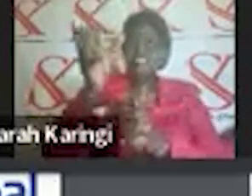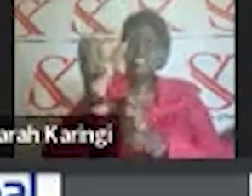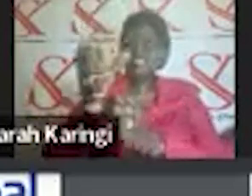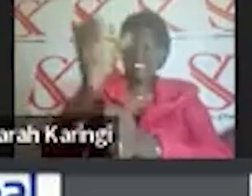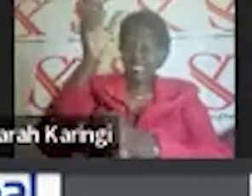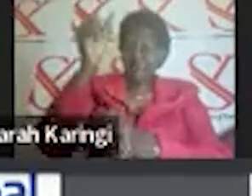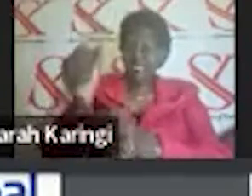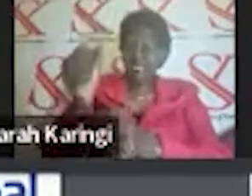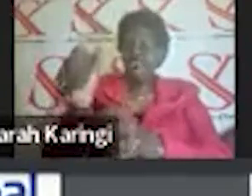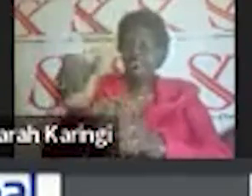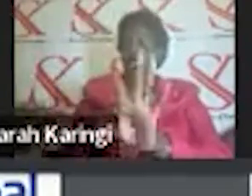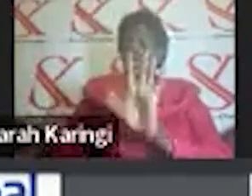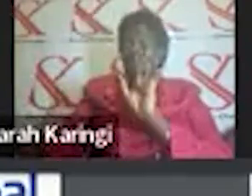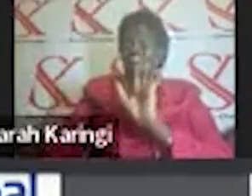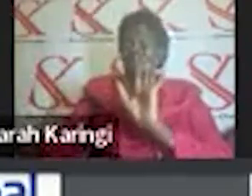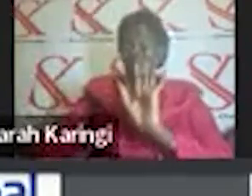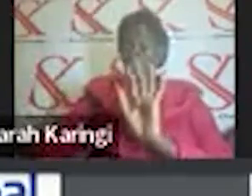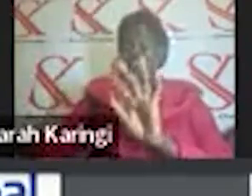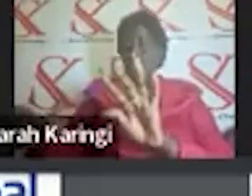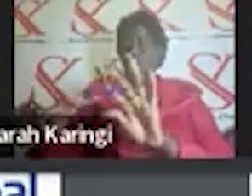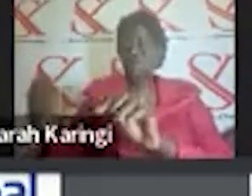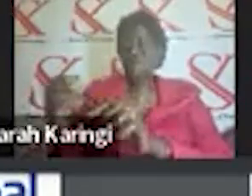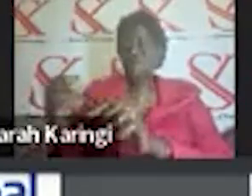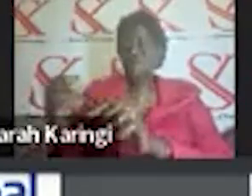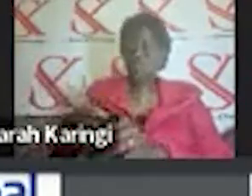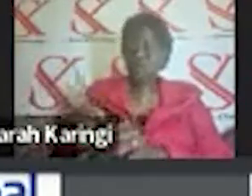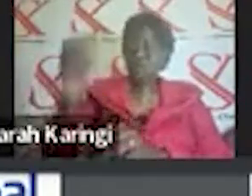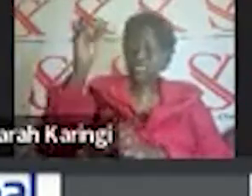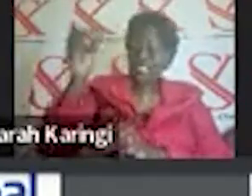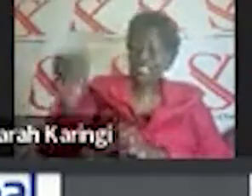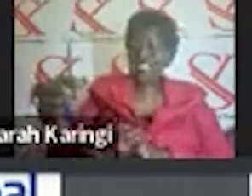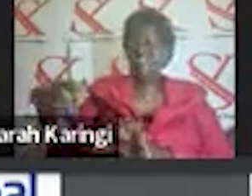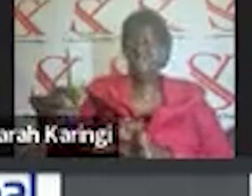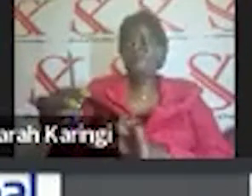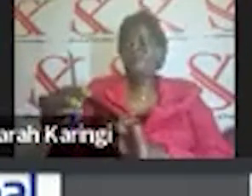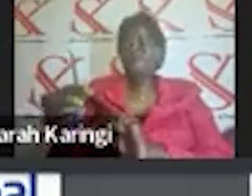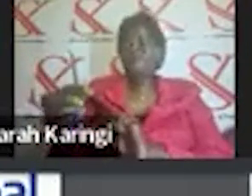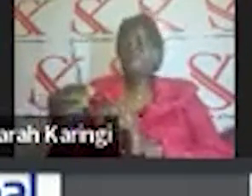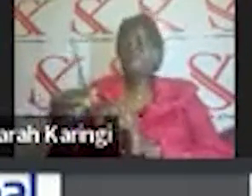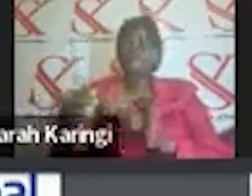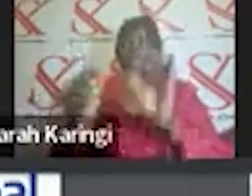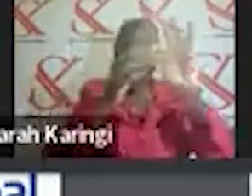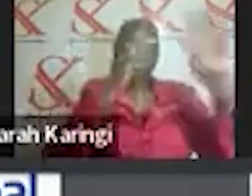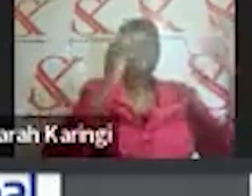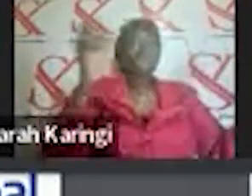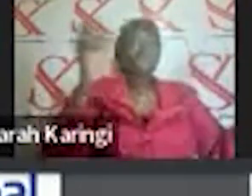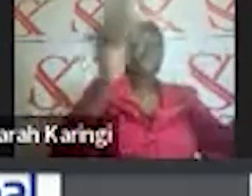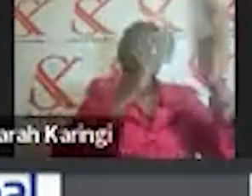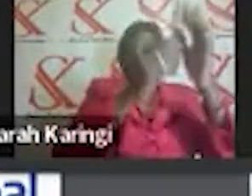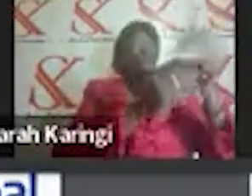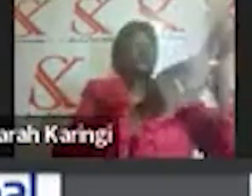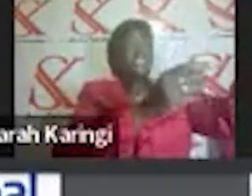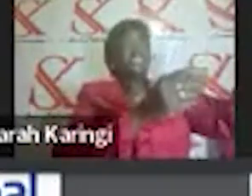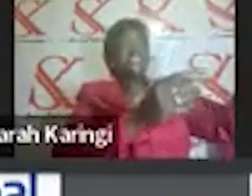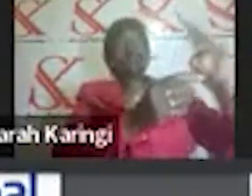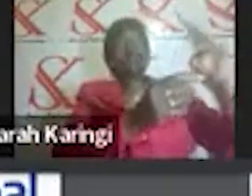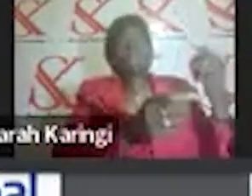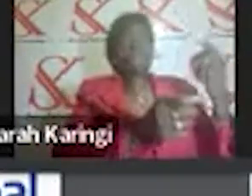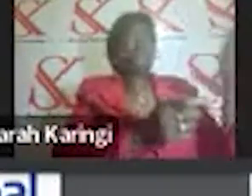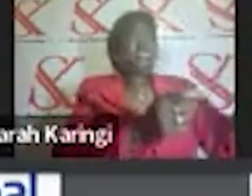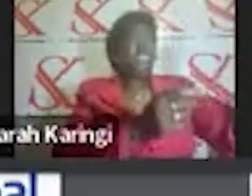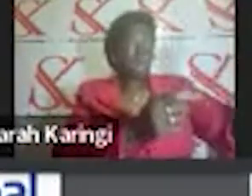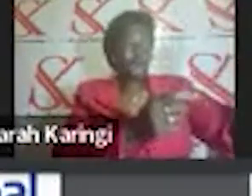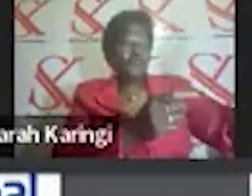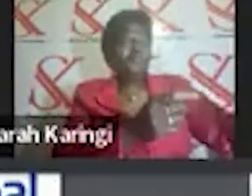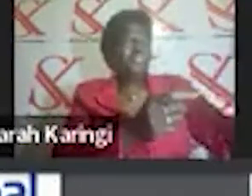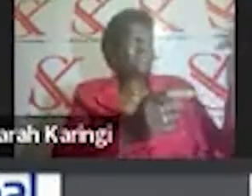Whatever it is, it can be seen. So now I've reached a point where now I feel I am like that Coke. Because when you put all other bottles, looking at it, everybody